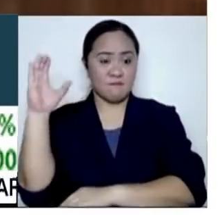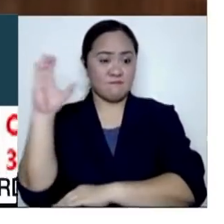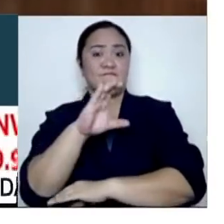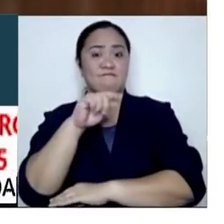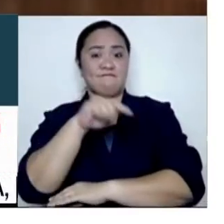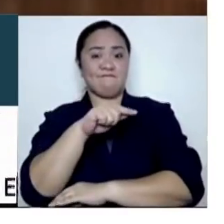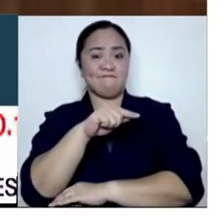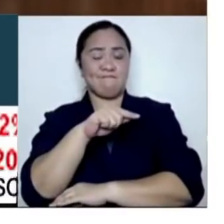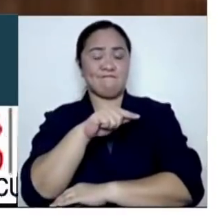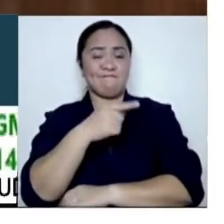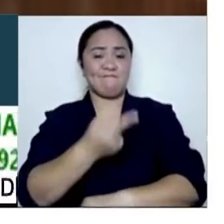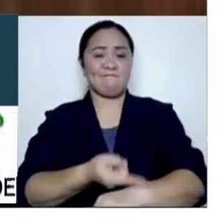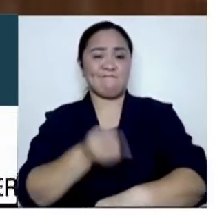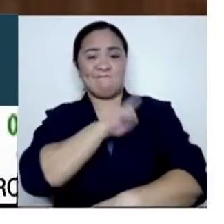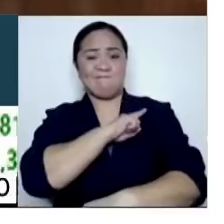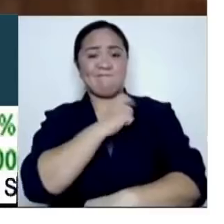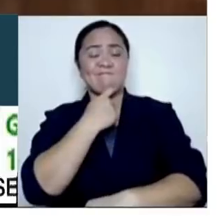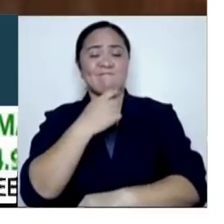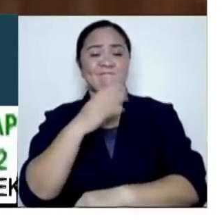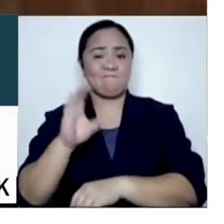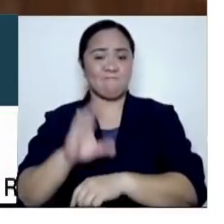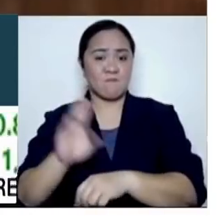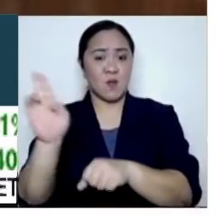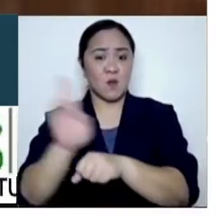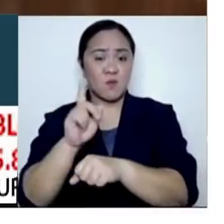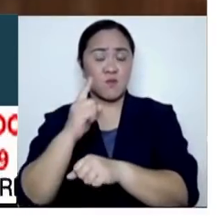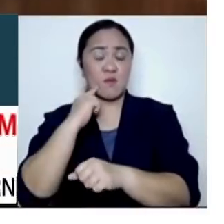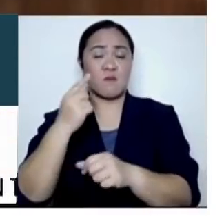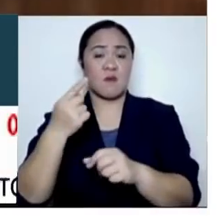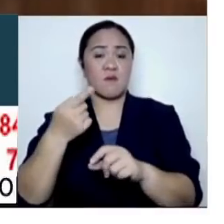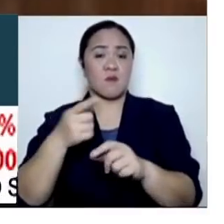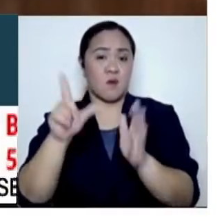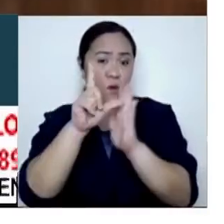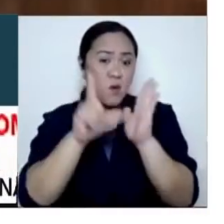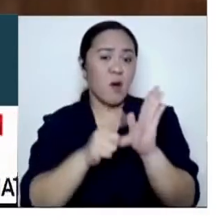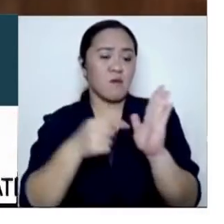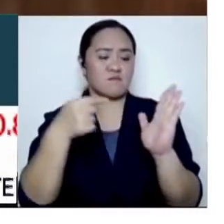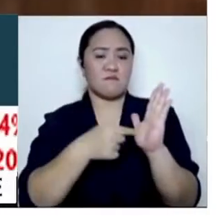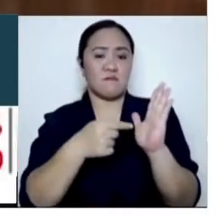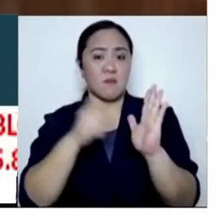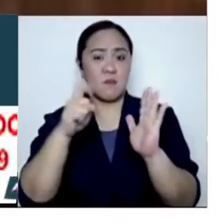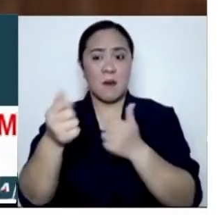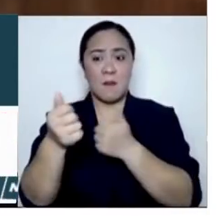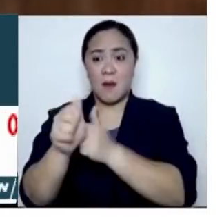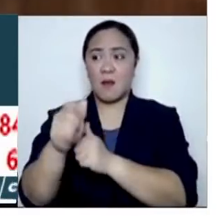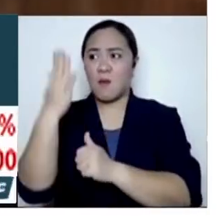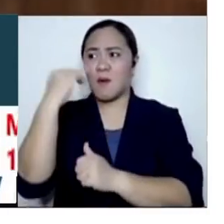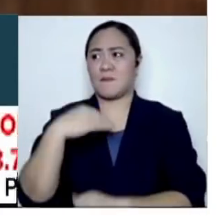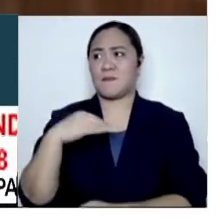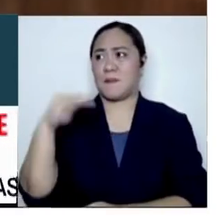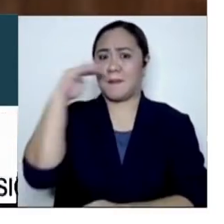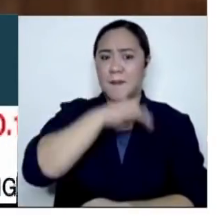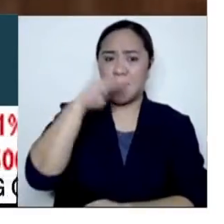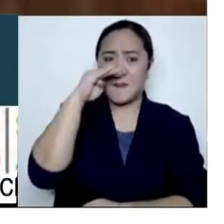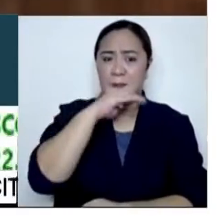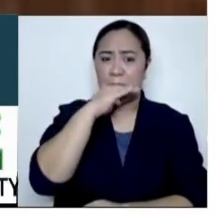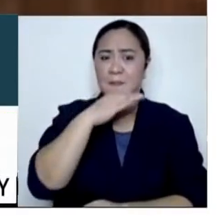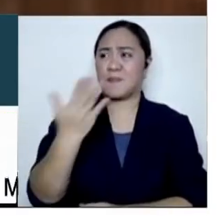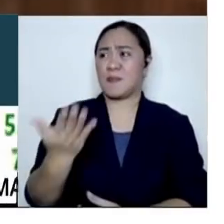to use the power of contempt in case witnesses lie, just as the courts, although the courts have more